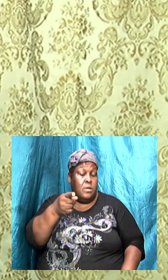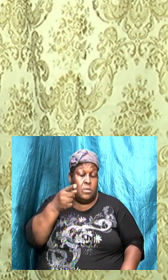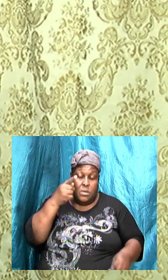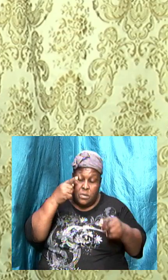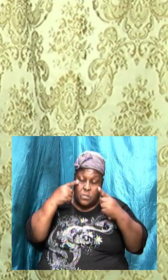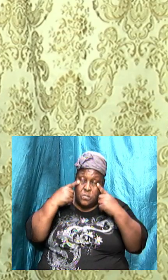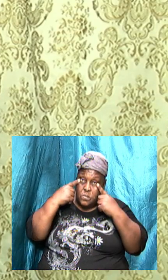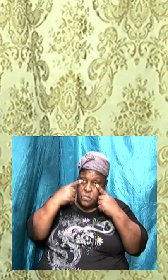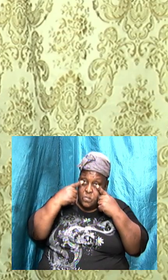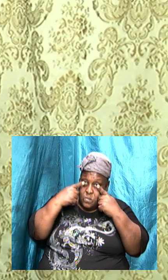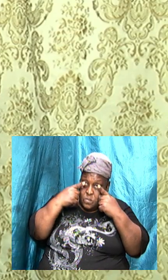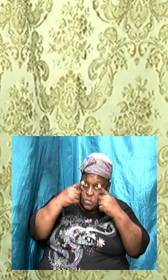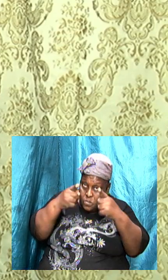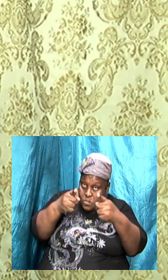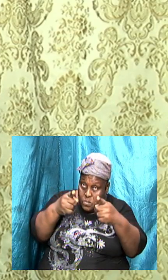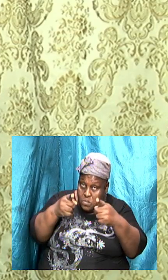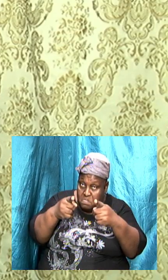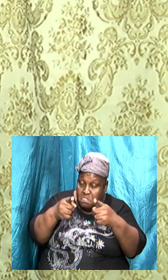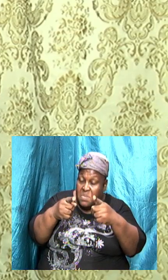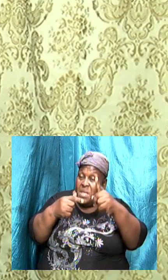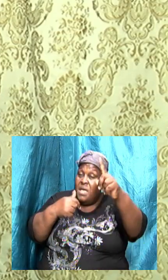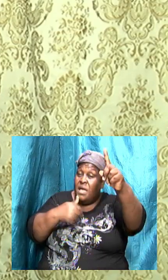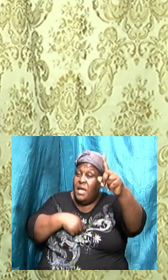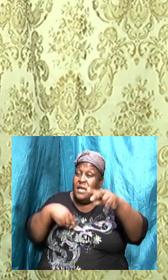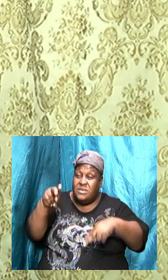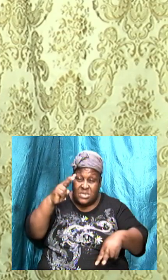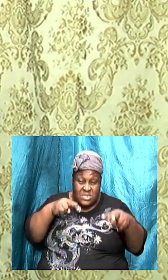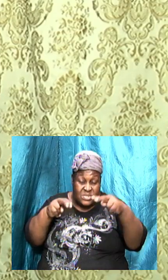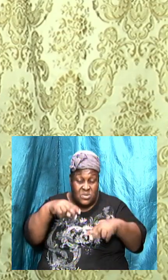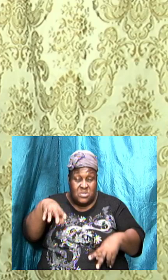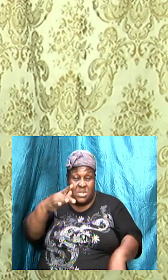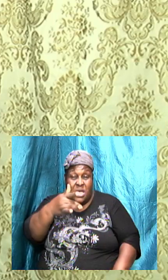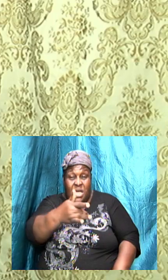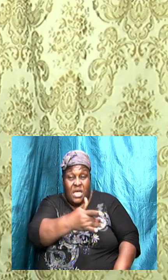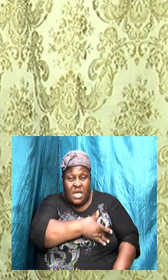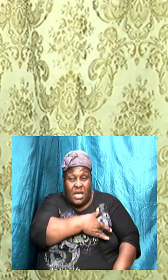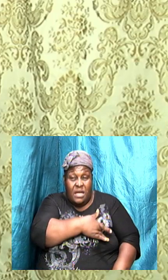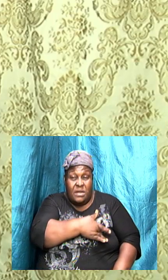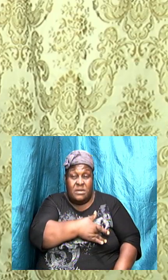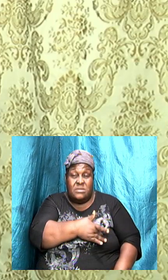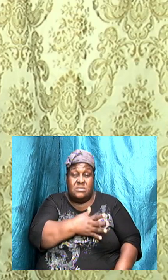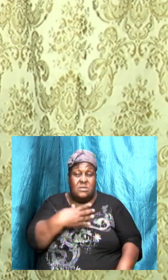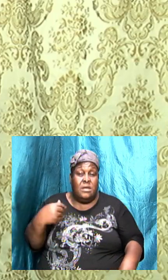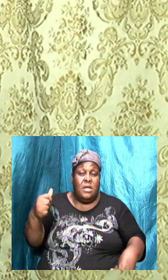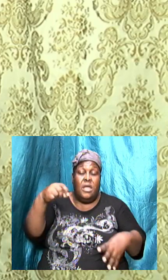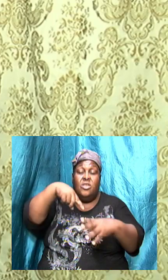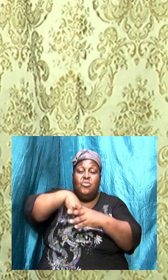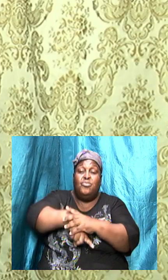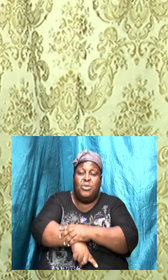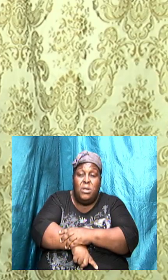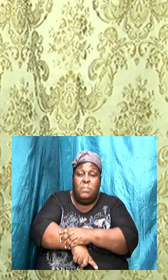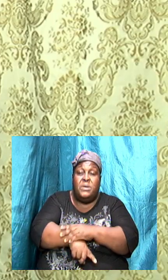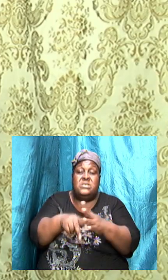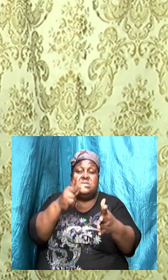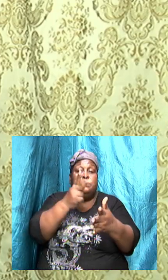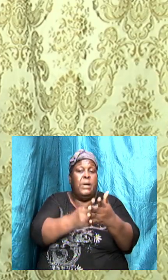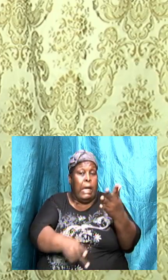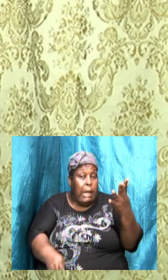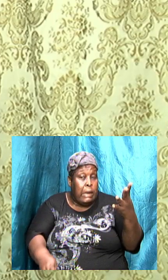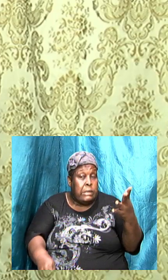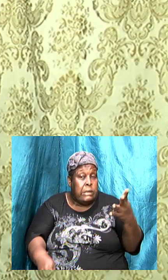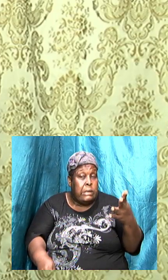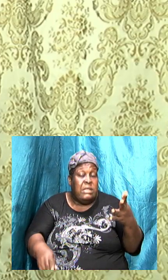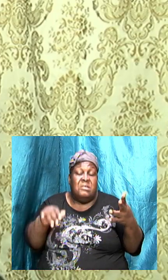eyes, I search the heart and the reins. And that is